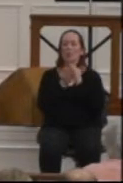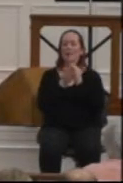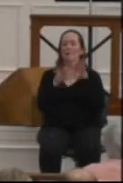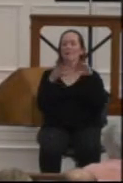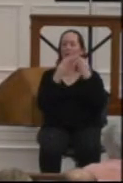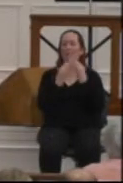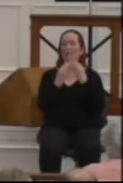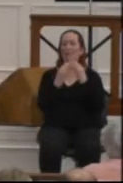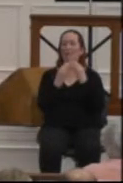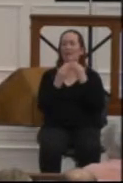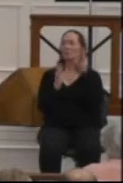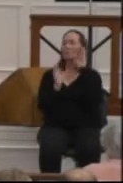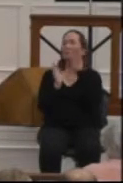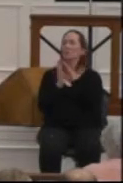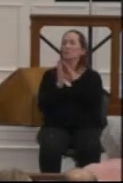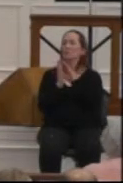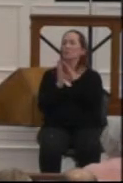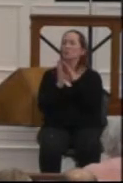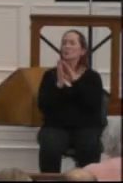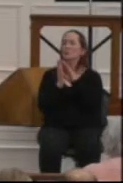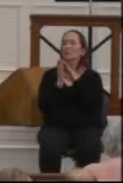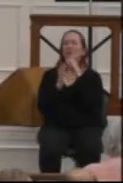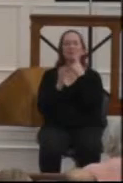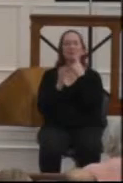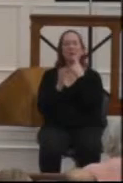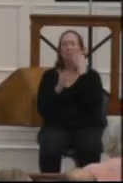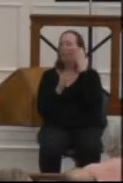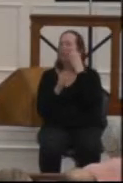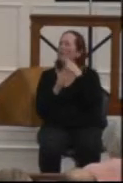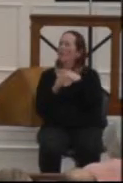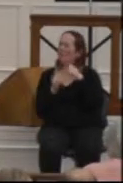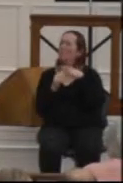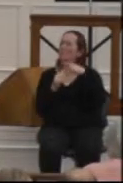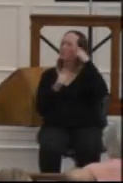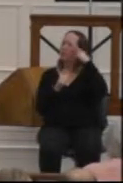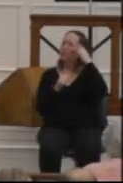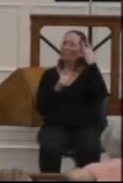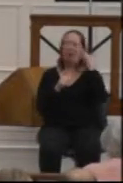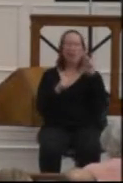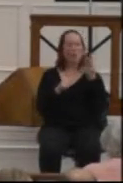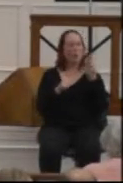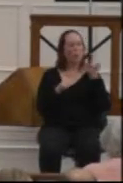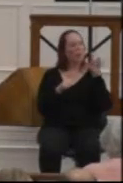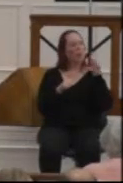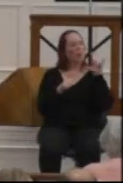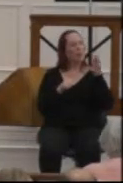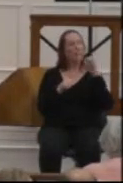She told me her initial response was, "Why is Willie sending me his first grade class picture?"